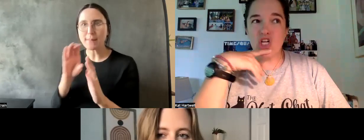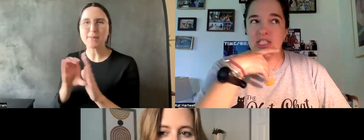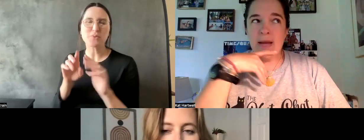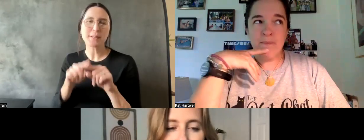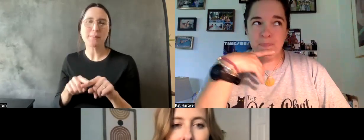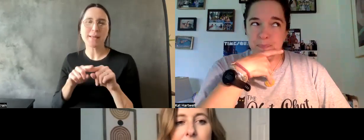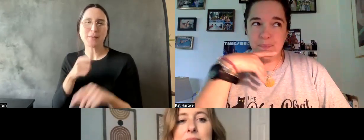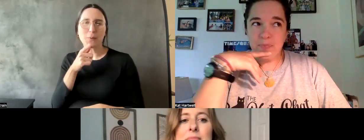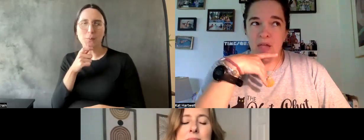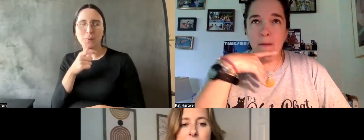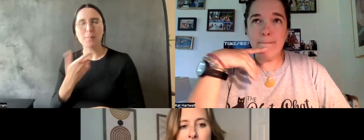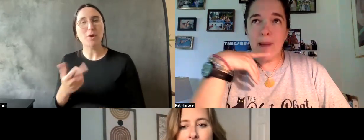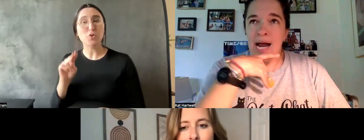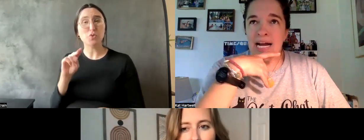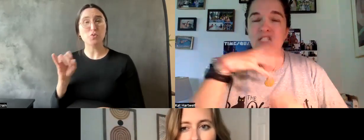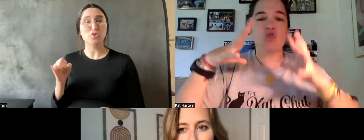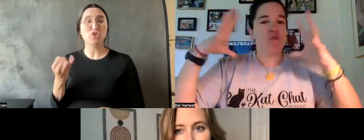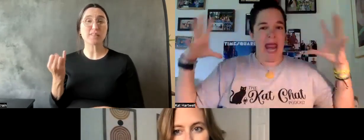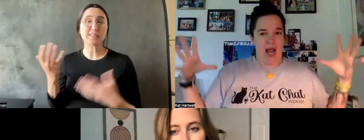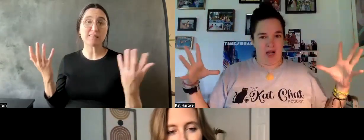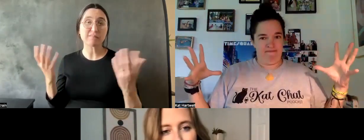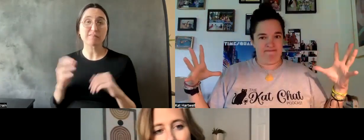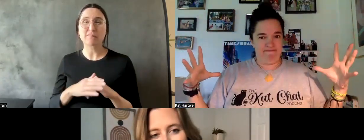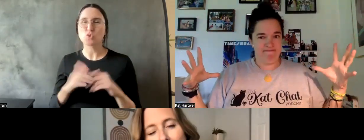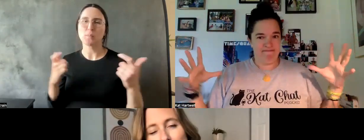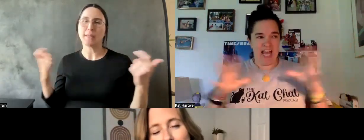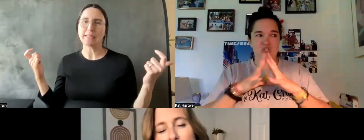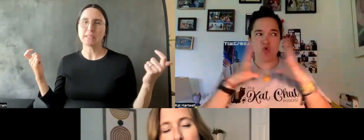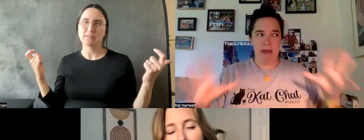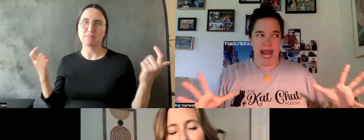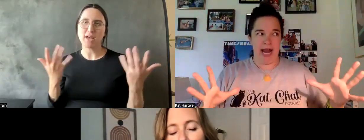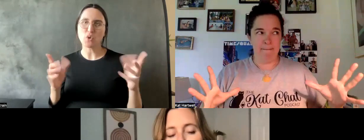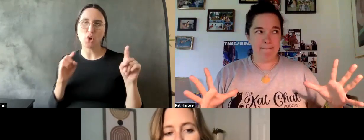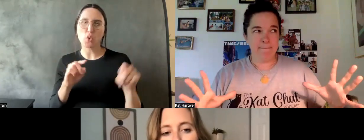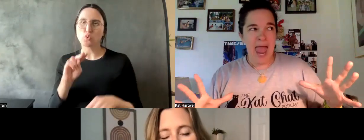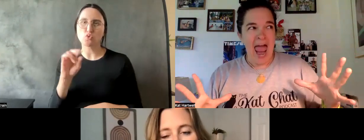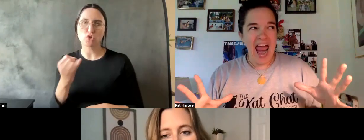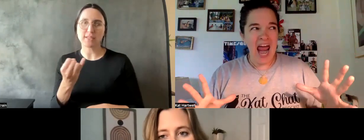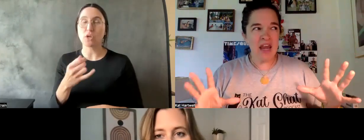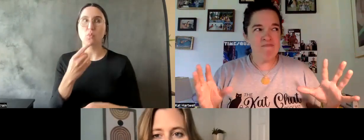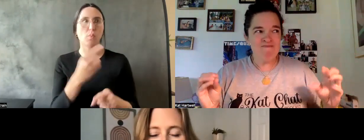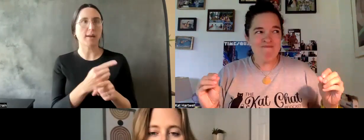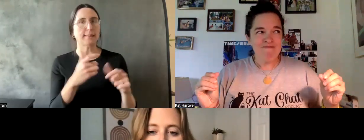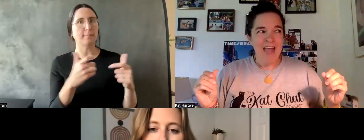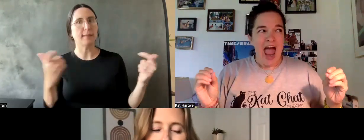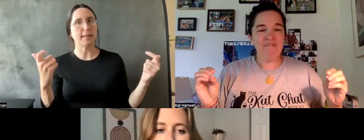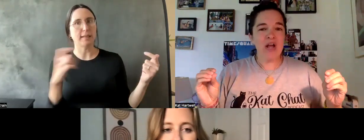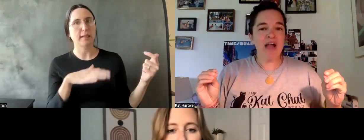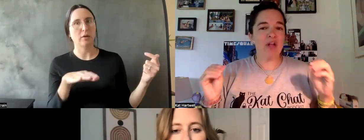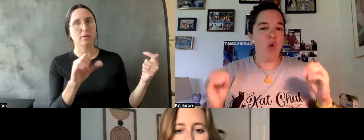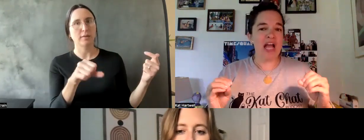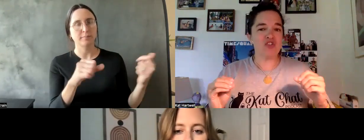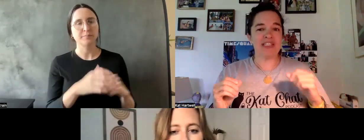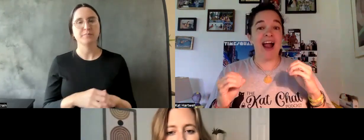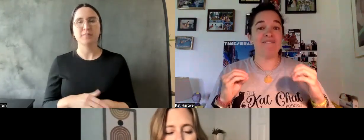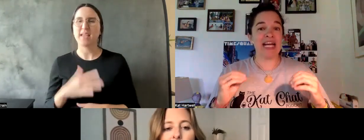New Jersey, it's too big. Yeah, it's a It's big too big. convention center. Yeah, And I feel that